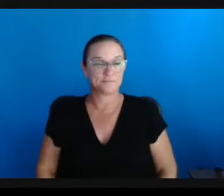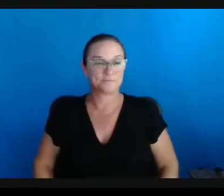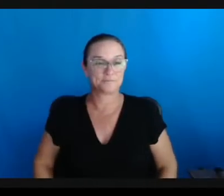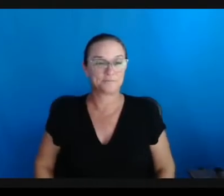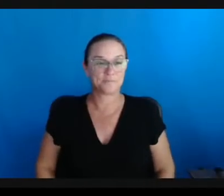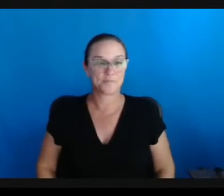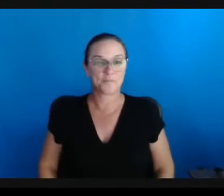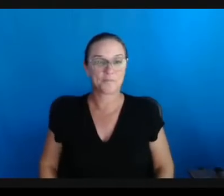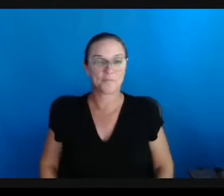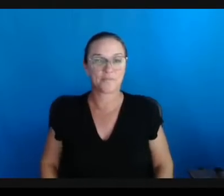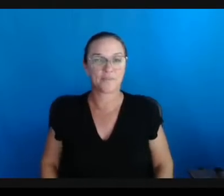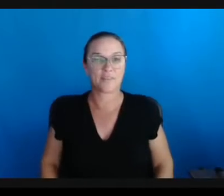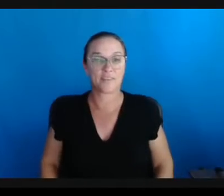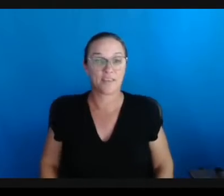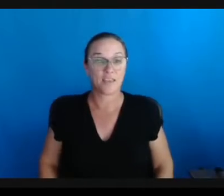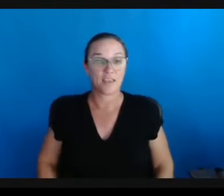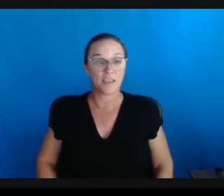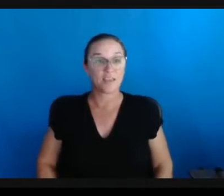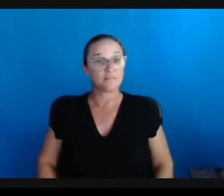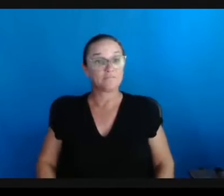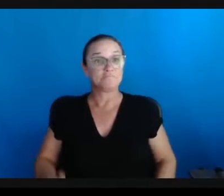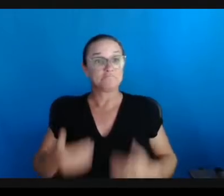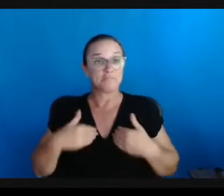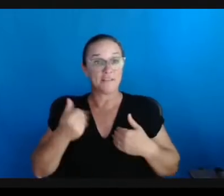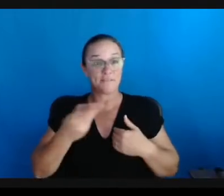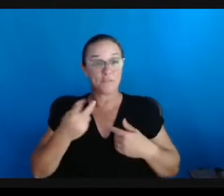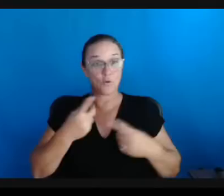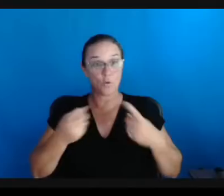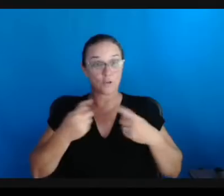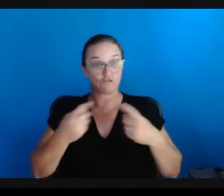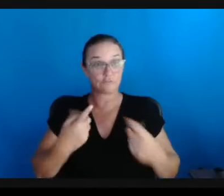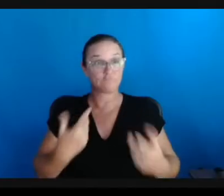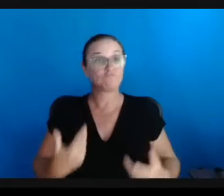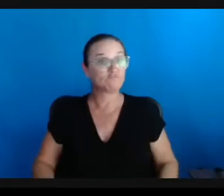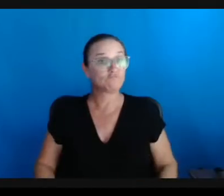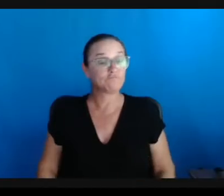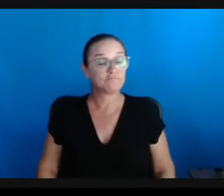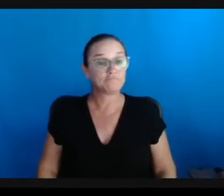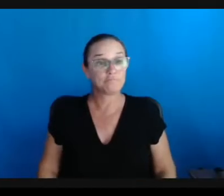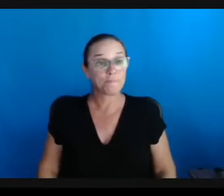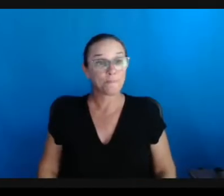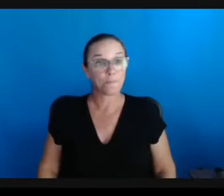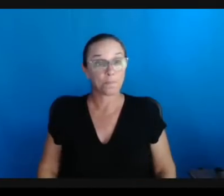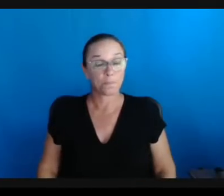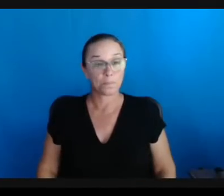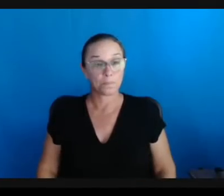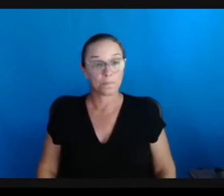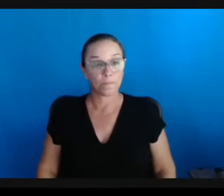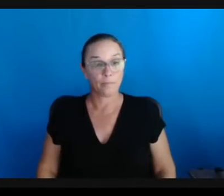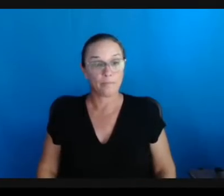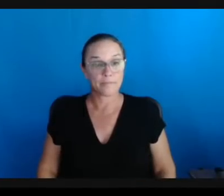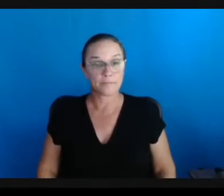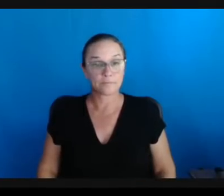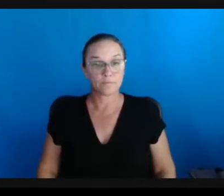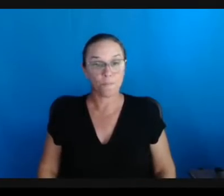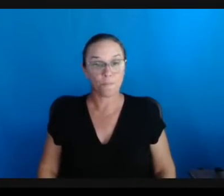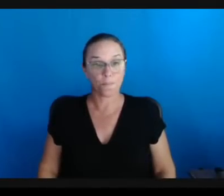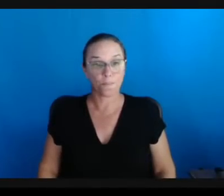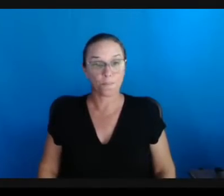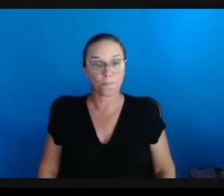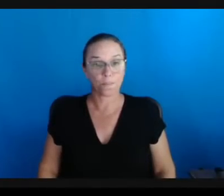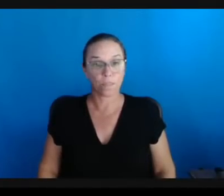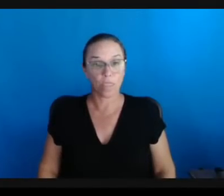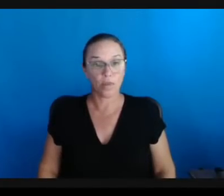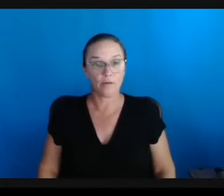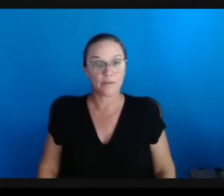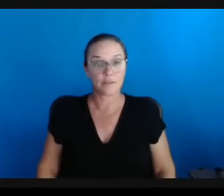All right. You want to Should take we some do questions? a couple questions here? Yeah. All right, here we go. Let's see here. Here's one for you from Victoria.